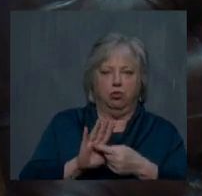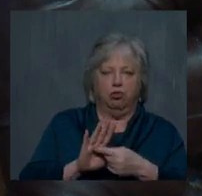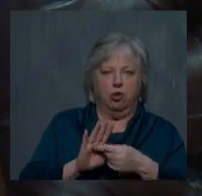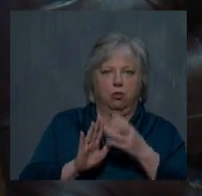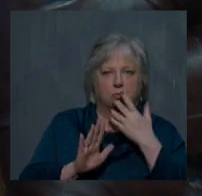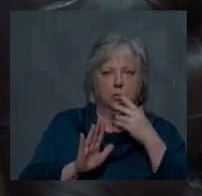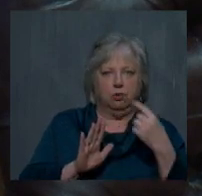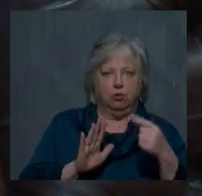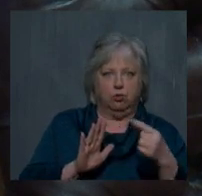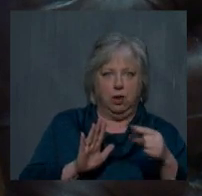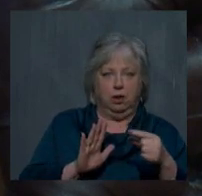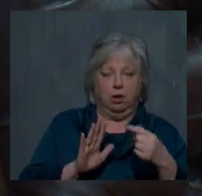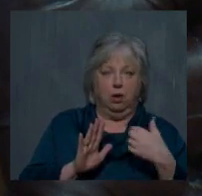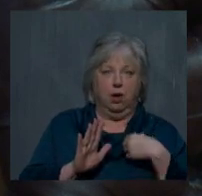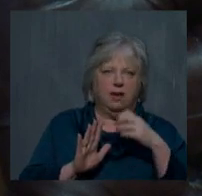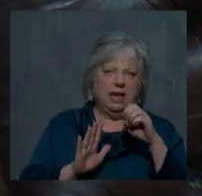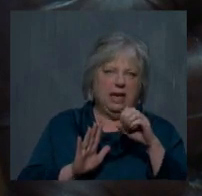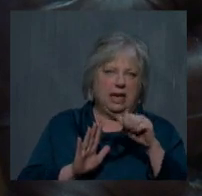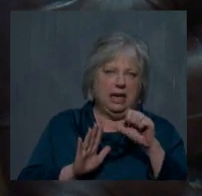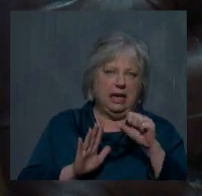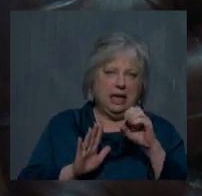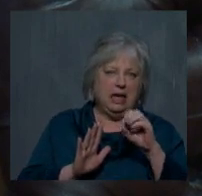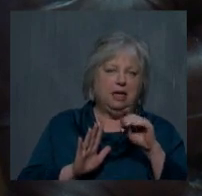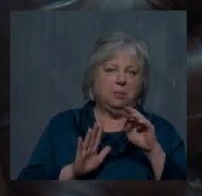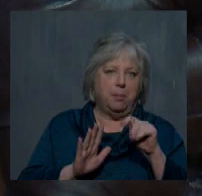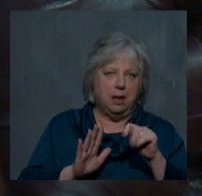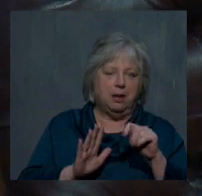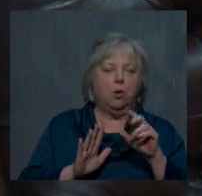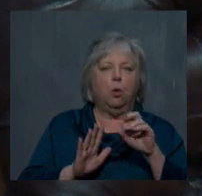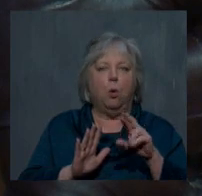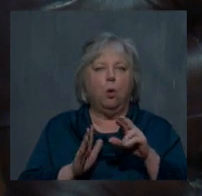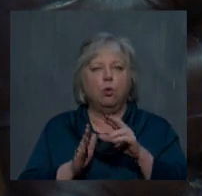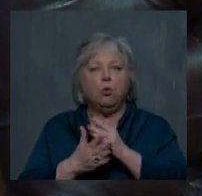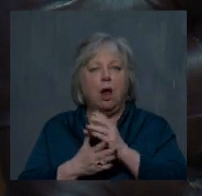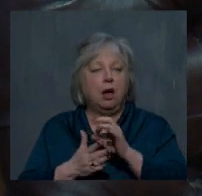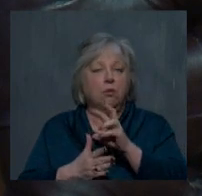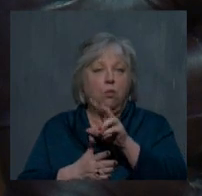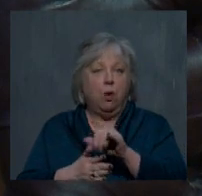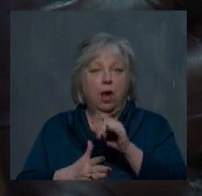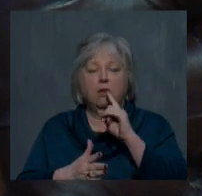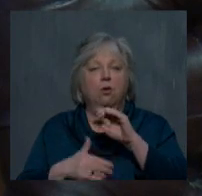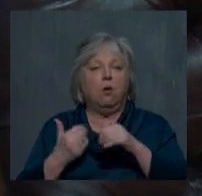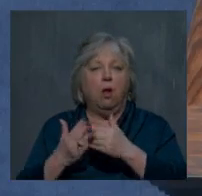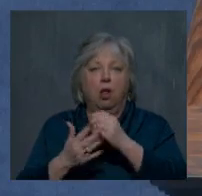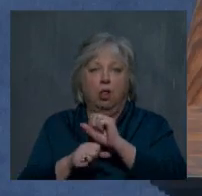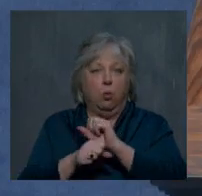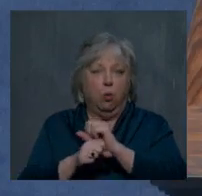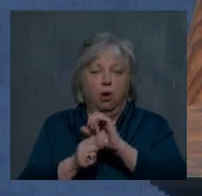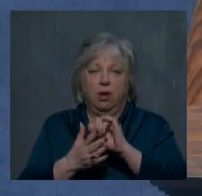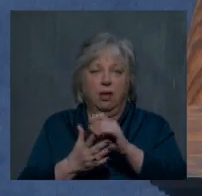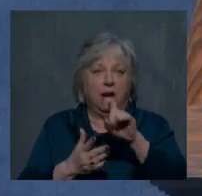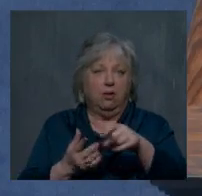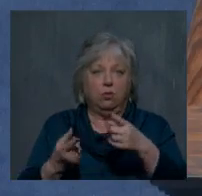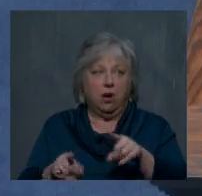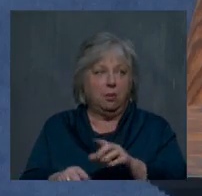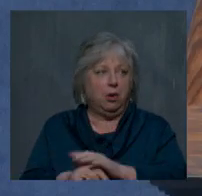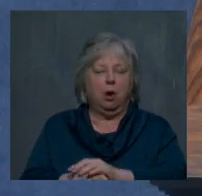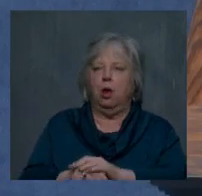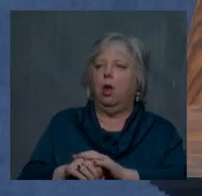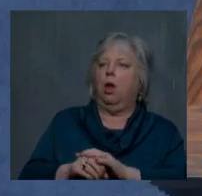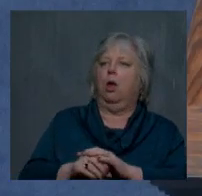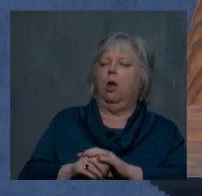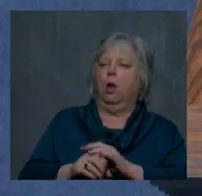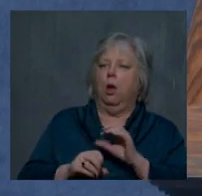green, do you have easements or right-of-way for all of that work that's to be done through there? Oh, do we know